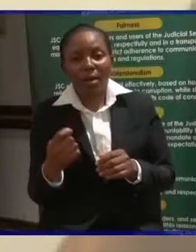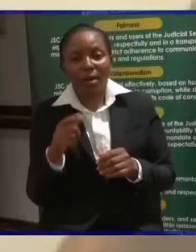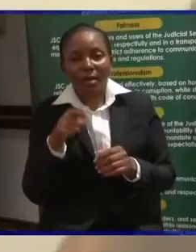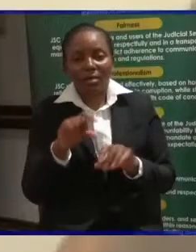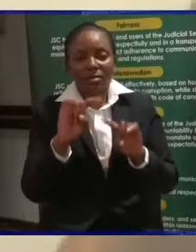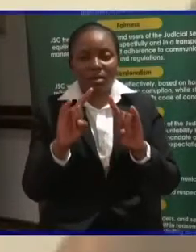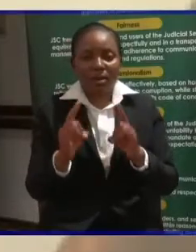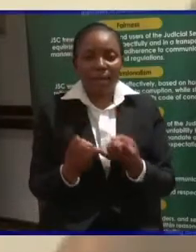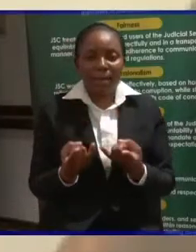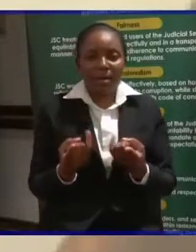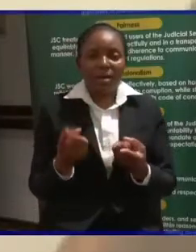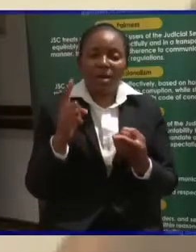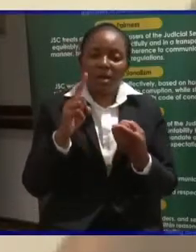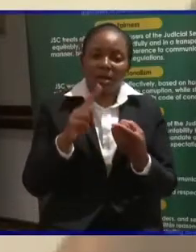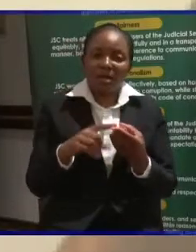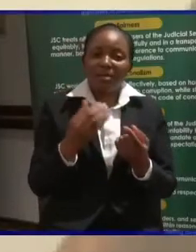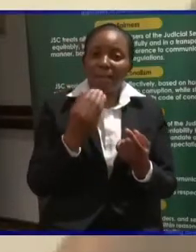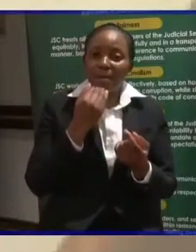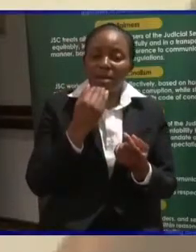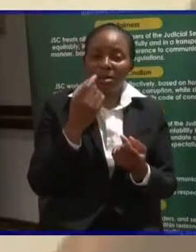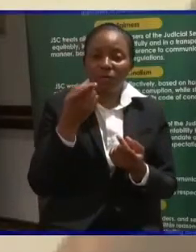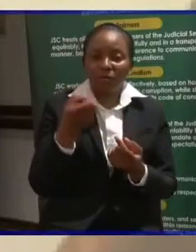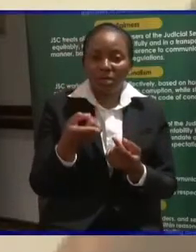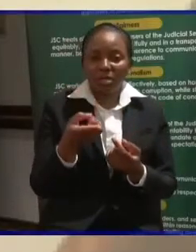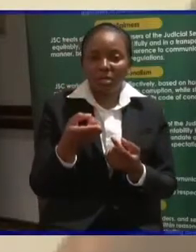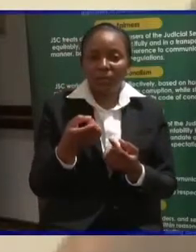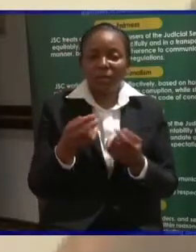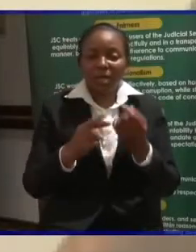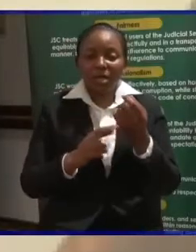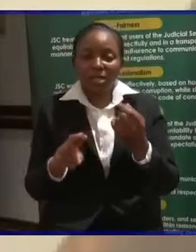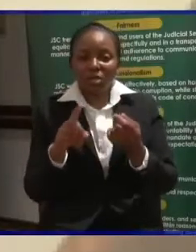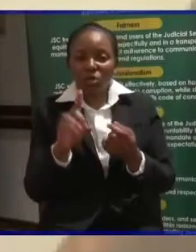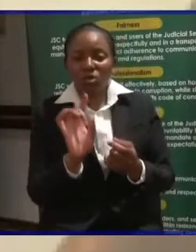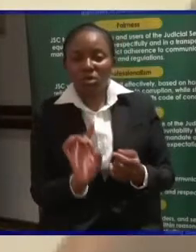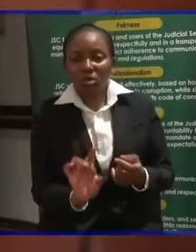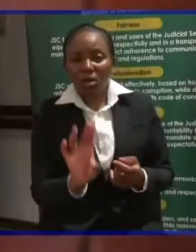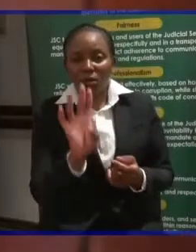happened and the meaning of that in relation to yourself.